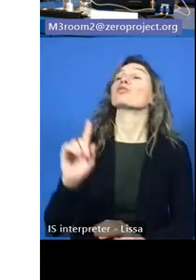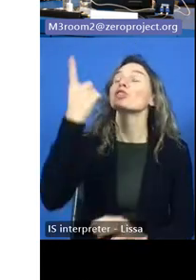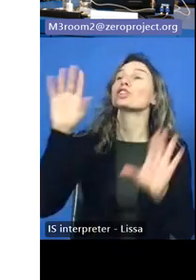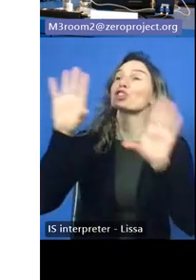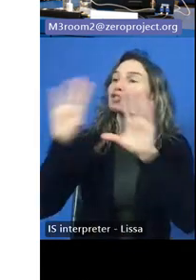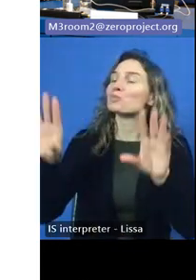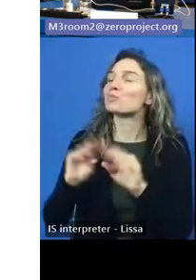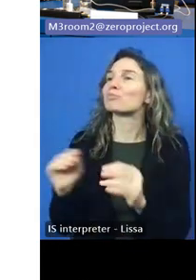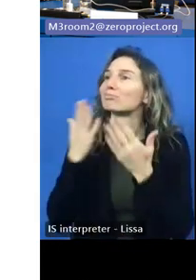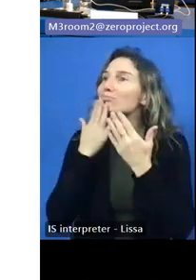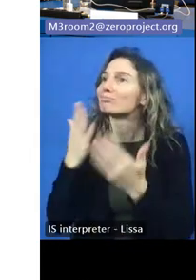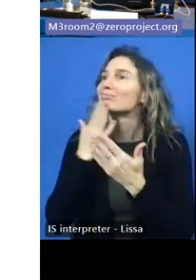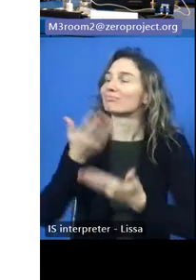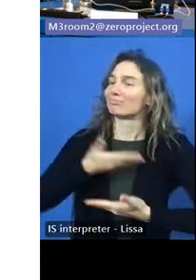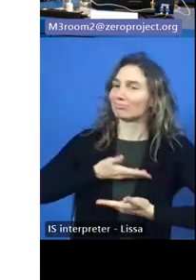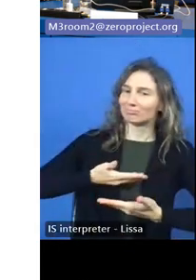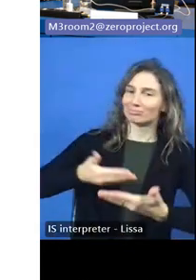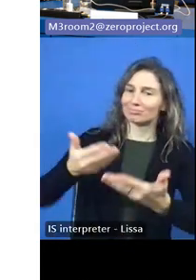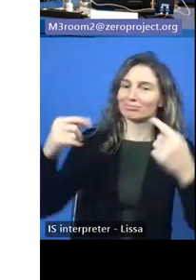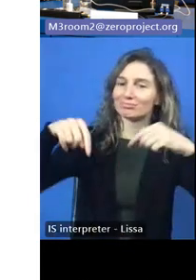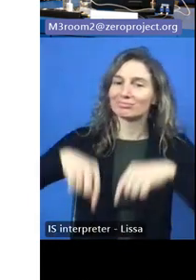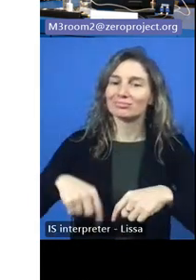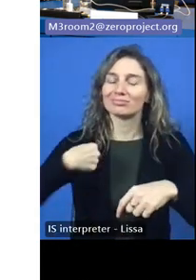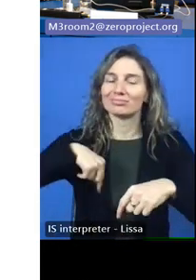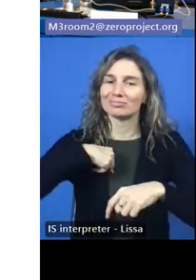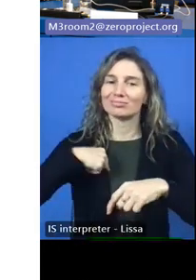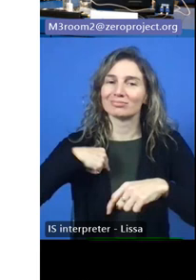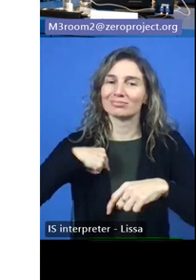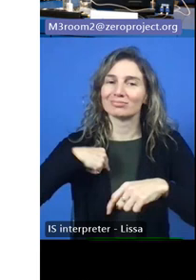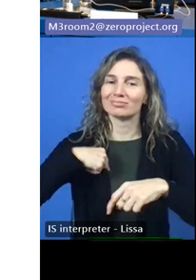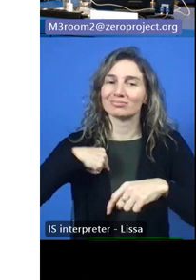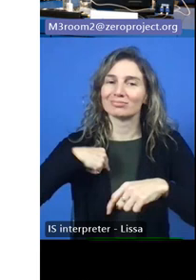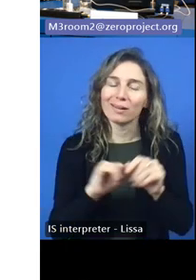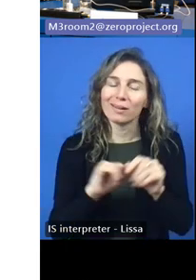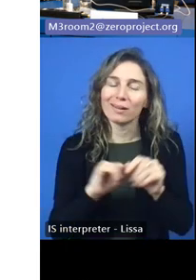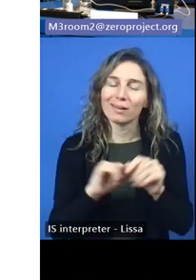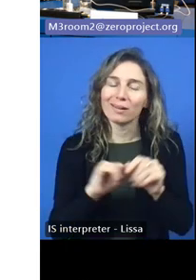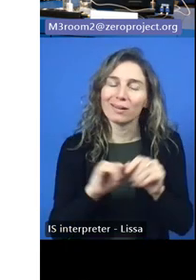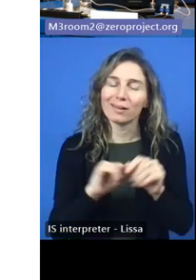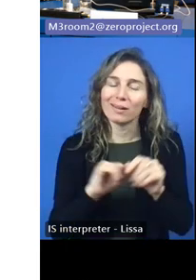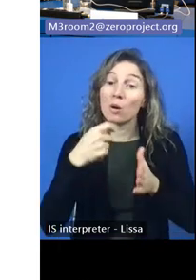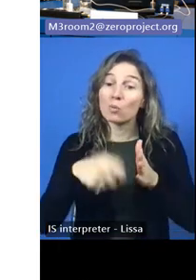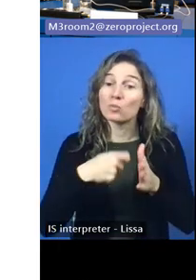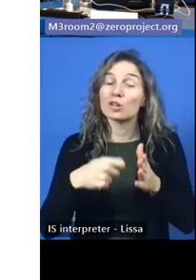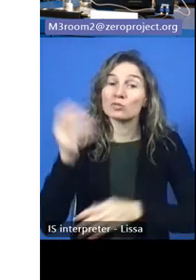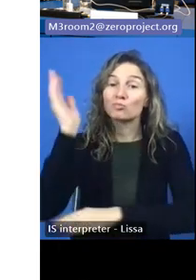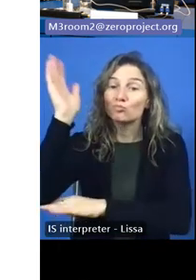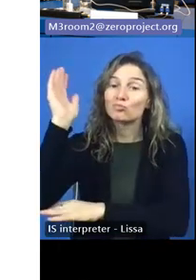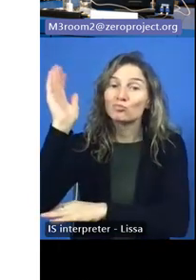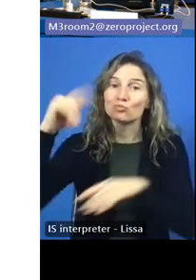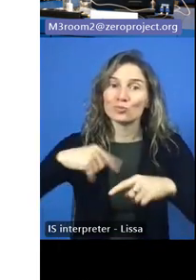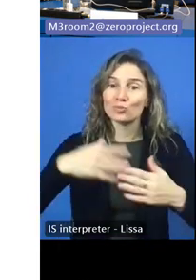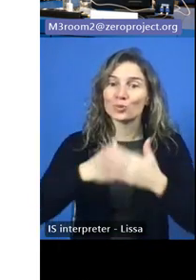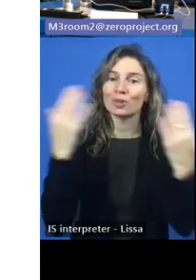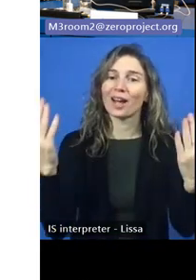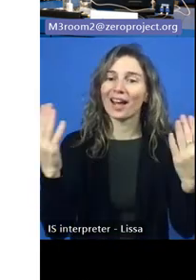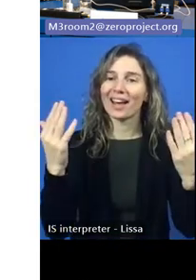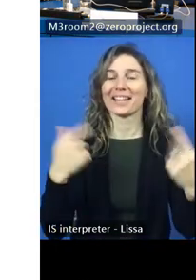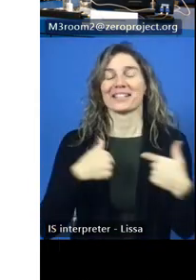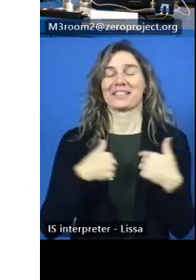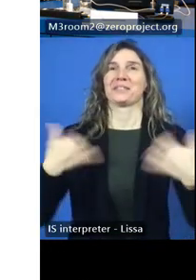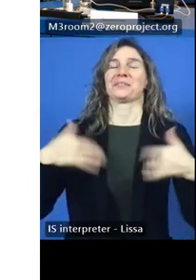And giving us, our organization, the opportunity to share our project with you today. We are very honored about